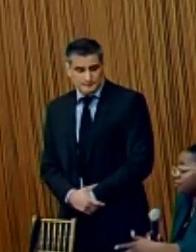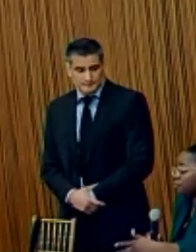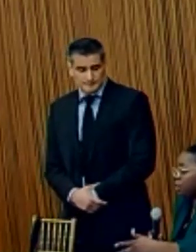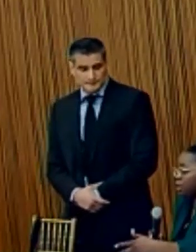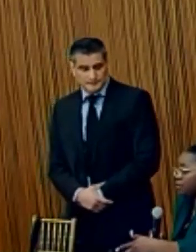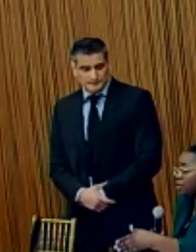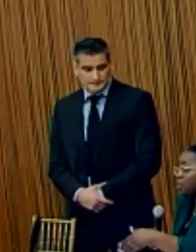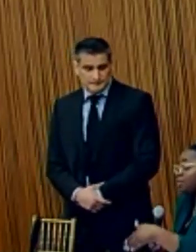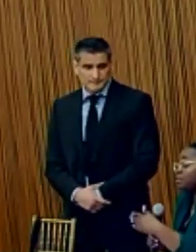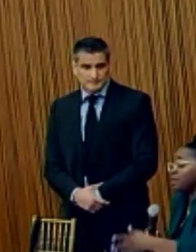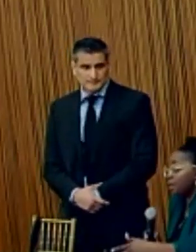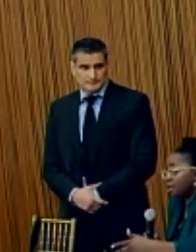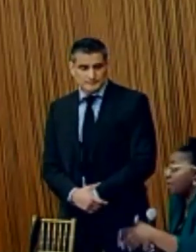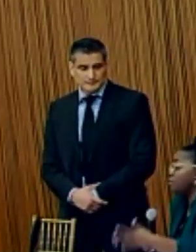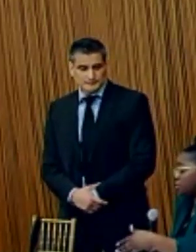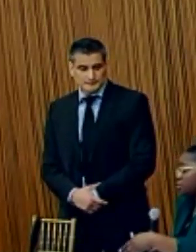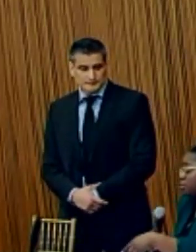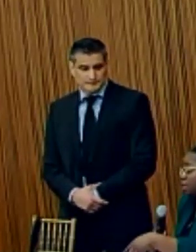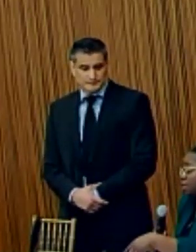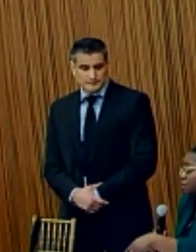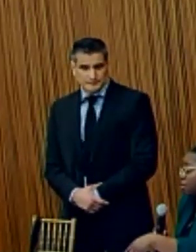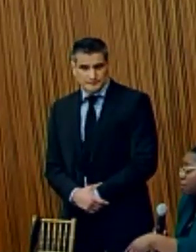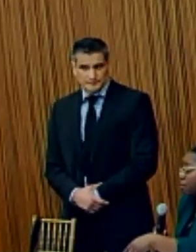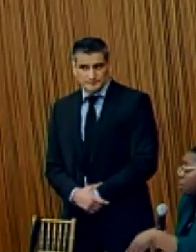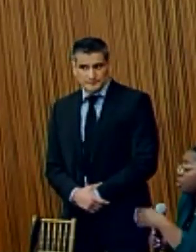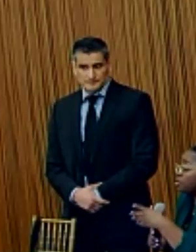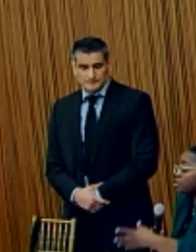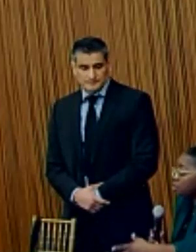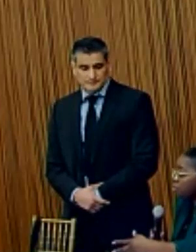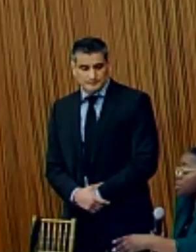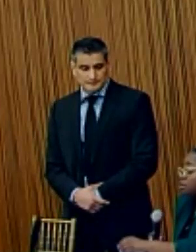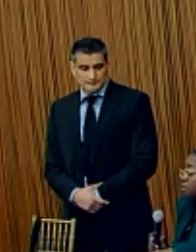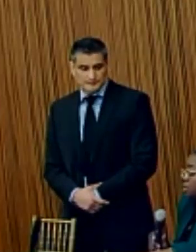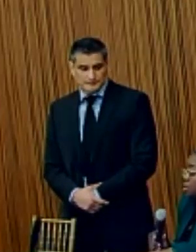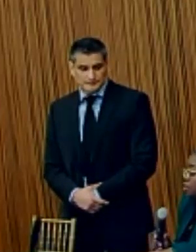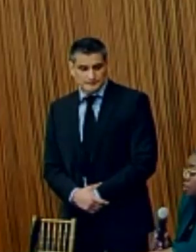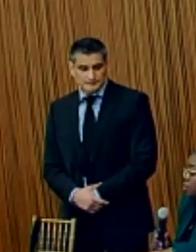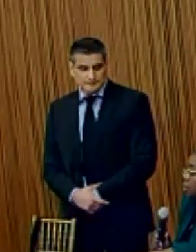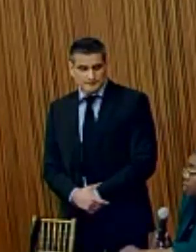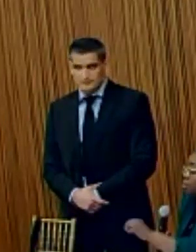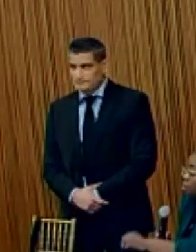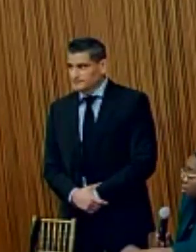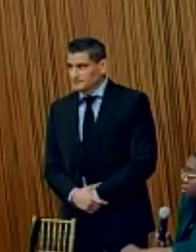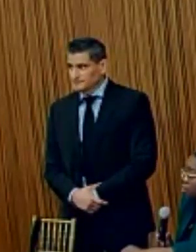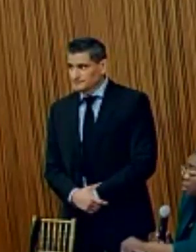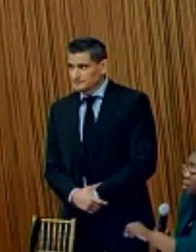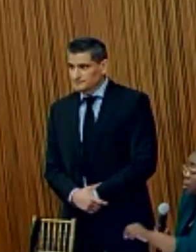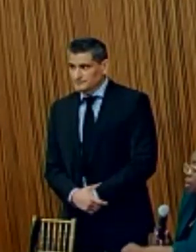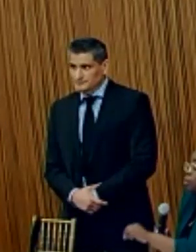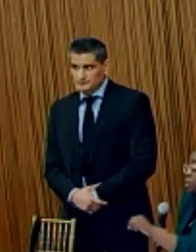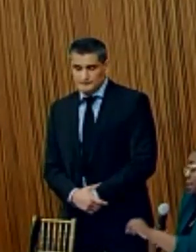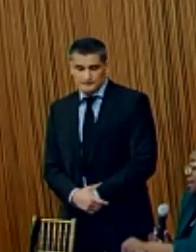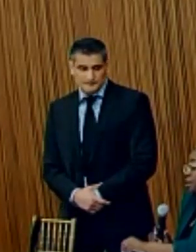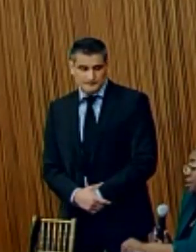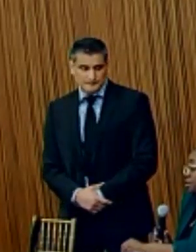many many different ways but today that is what Sony May has to offer and we will continue to strategize on ways and products